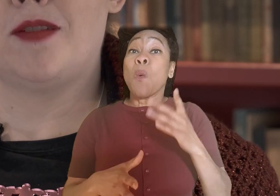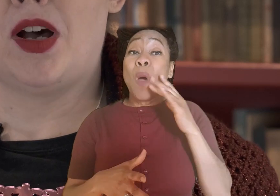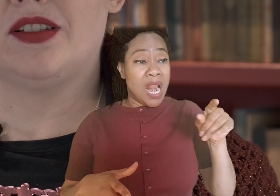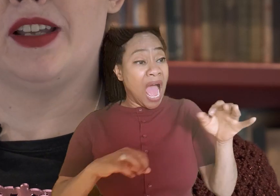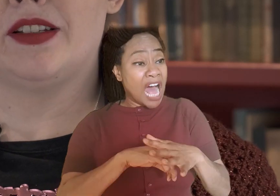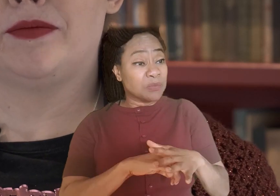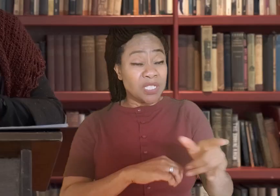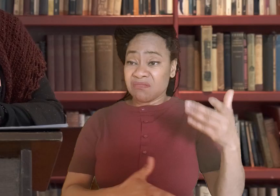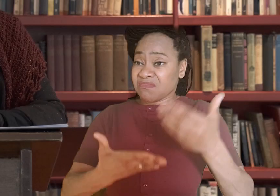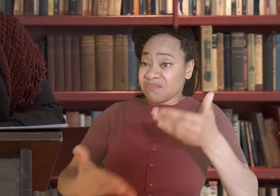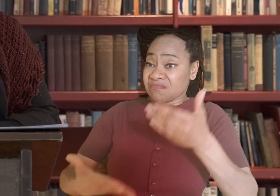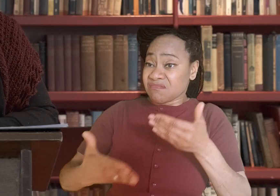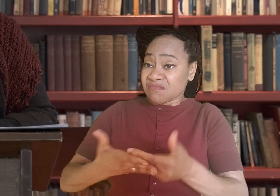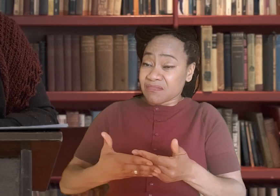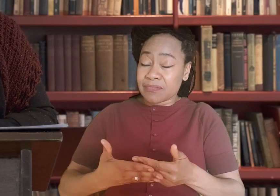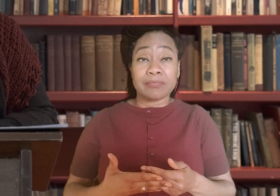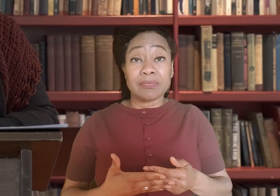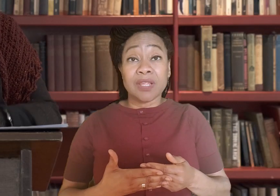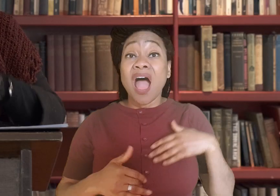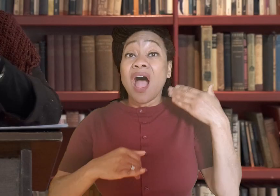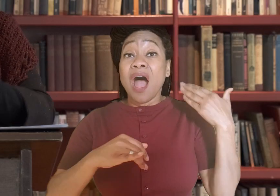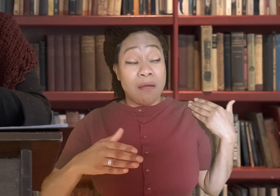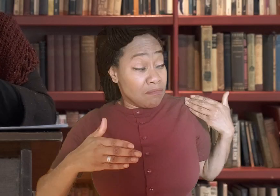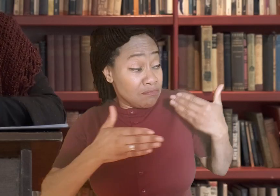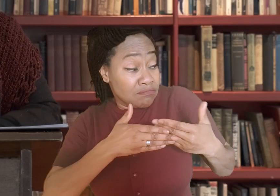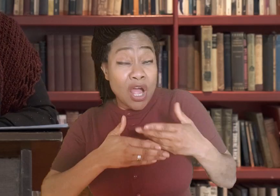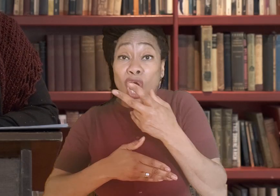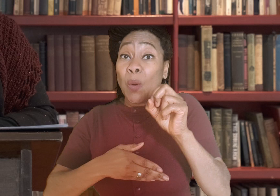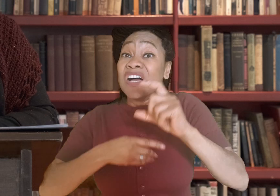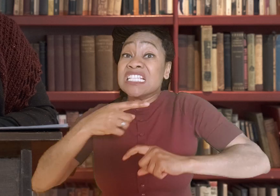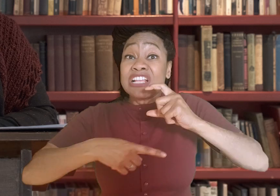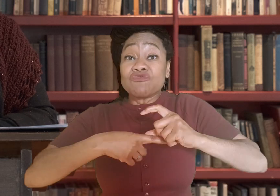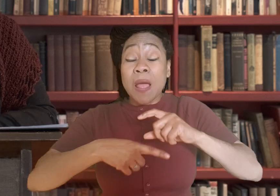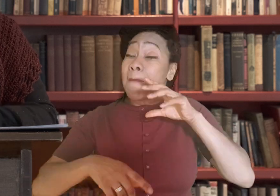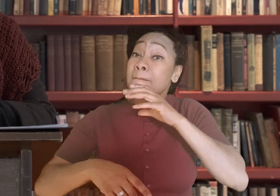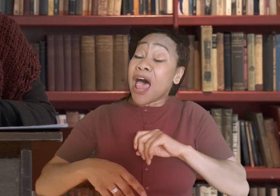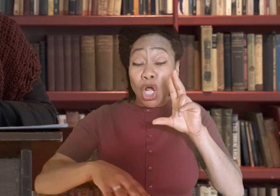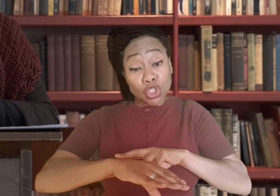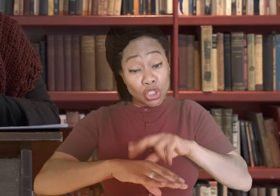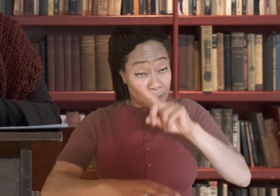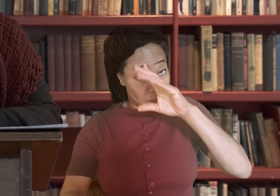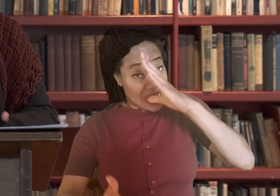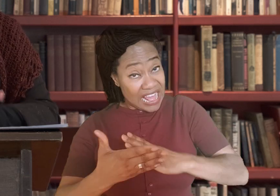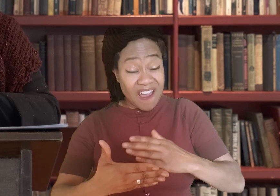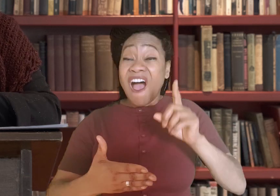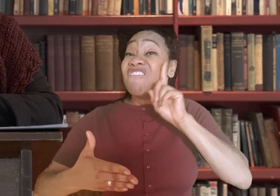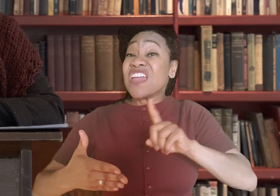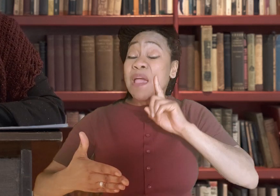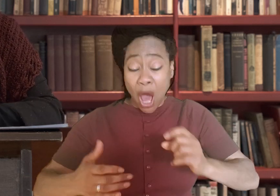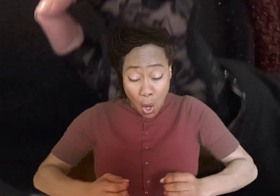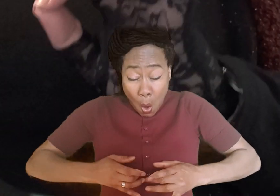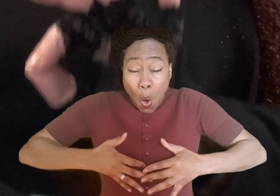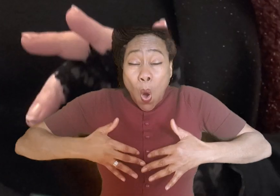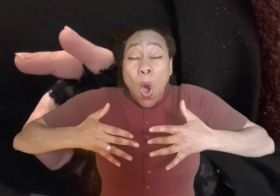husband commands it. Up until the 20th century, the general consensus from male doctors was that the female orgasm was an